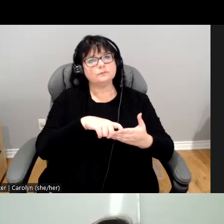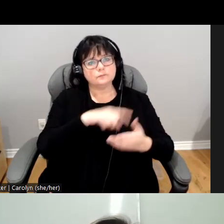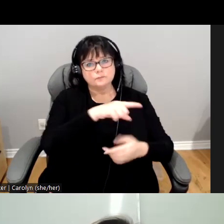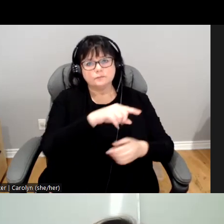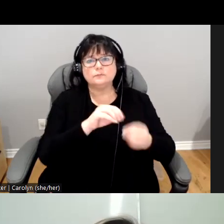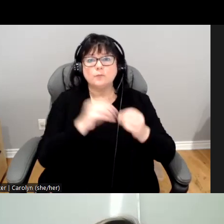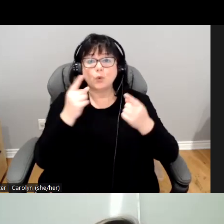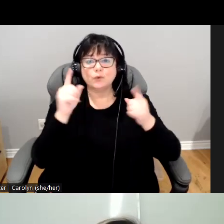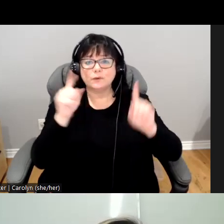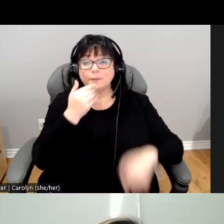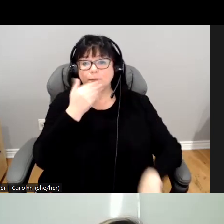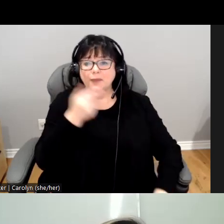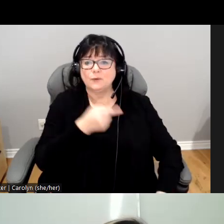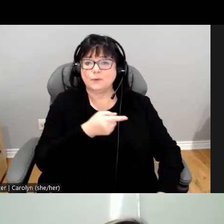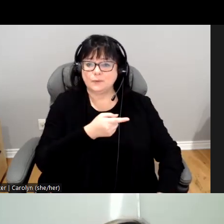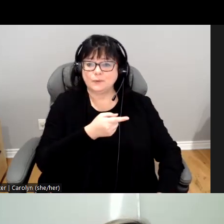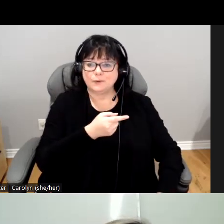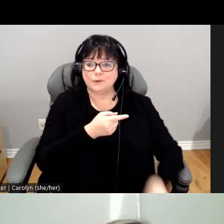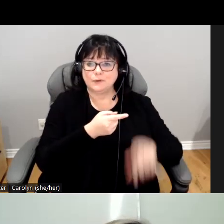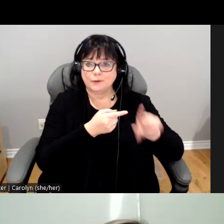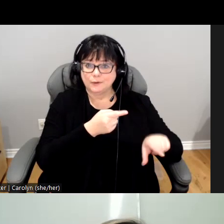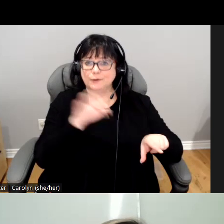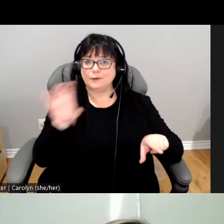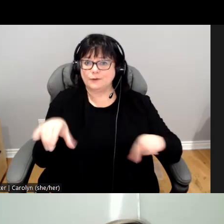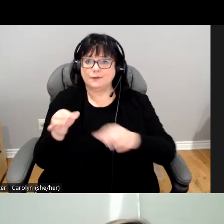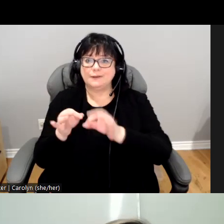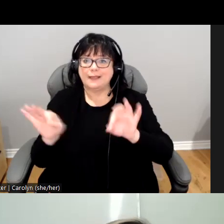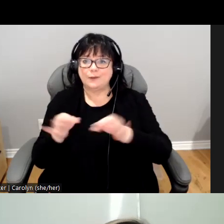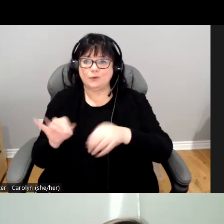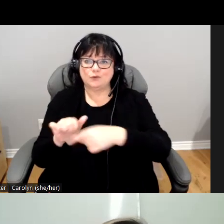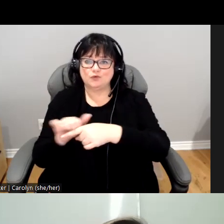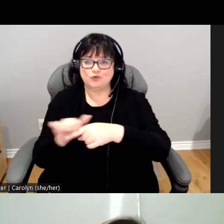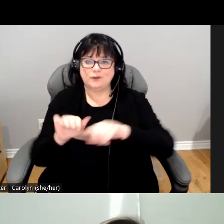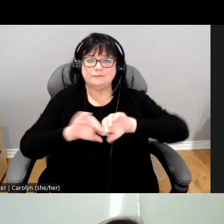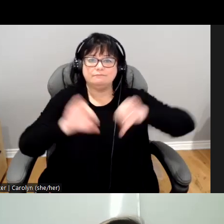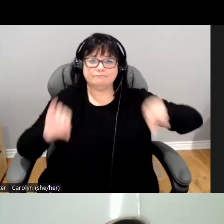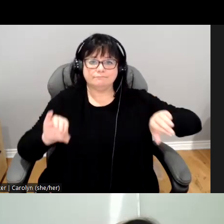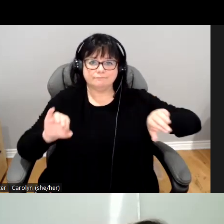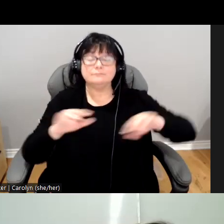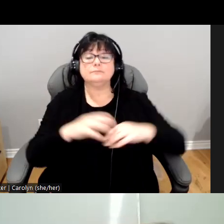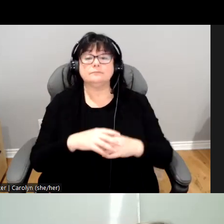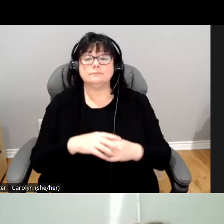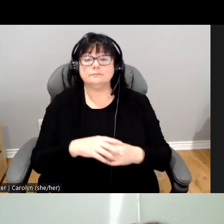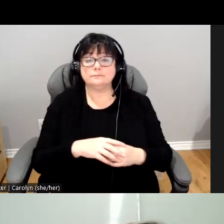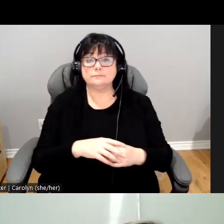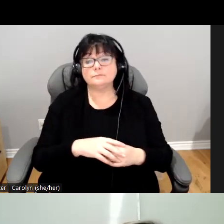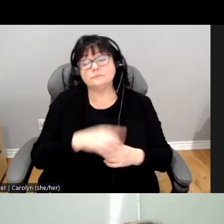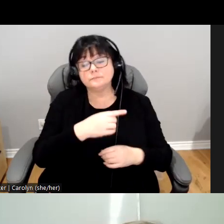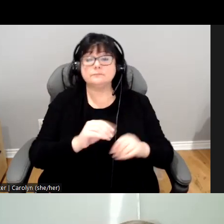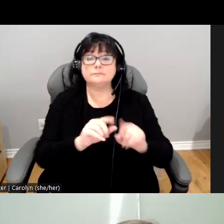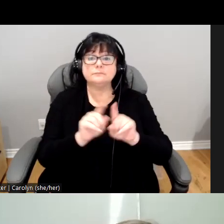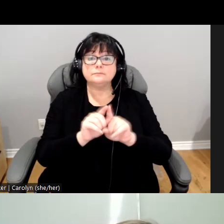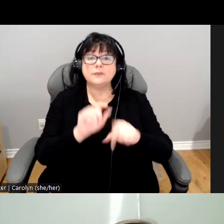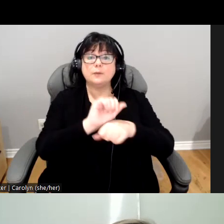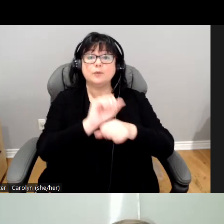within between the 2 groups. And it also means that we've had an opportunity to make some more connections for the clients with